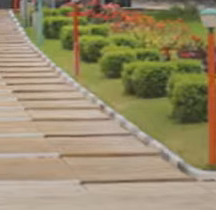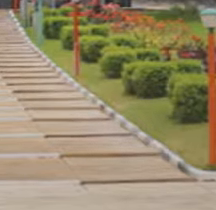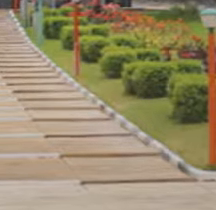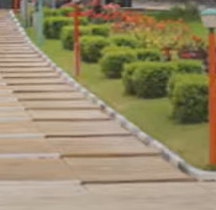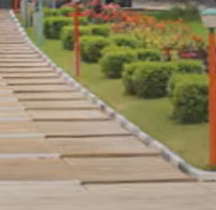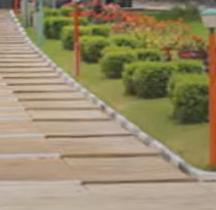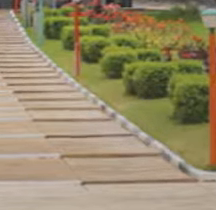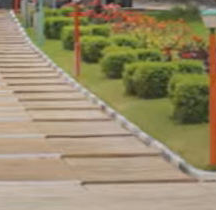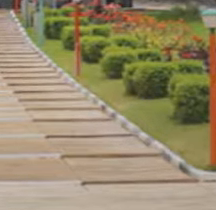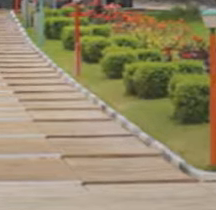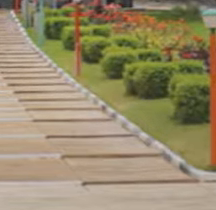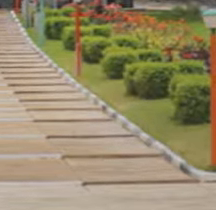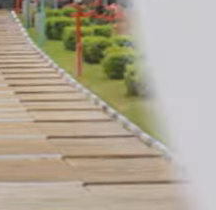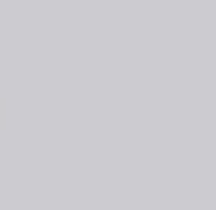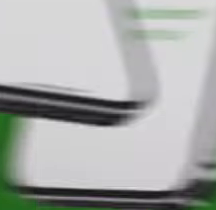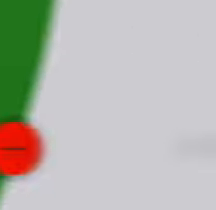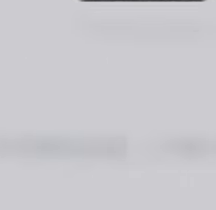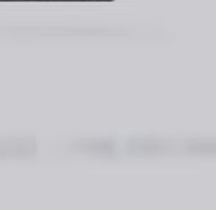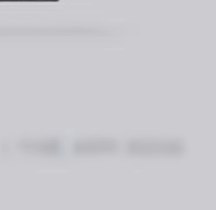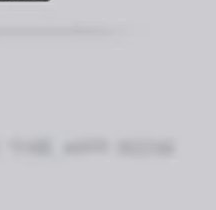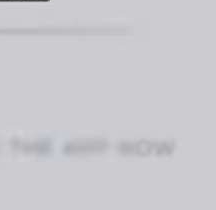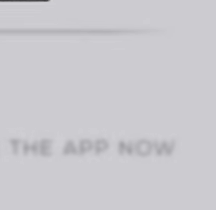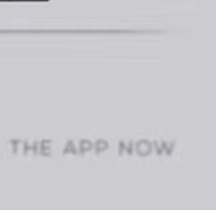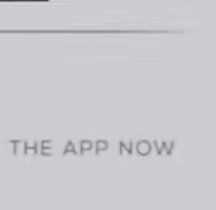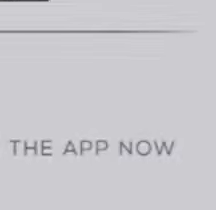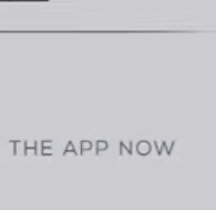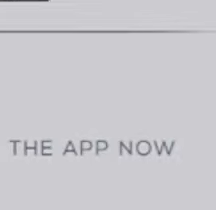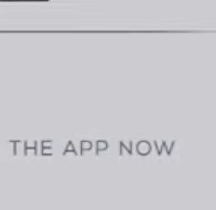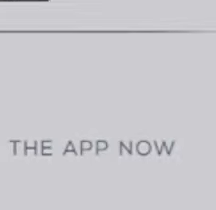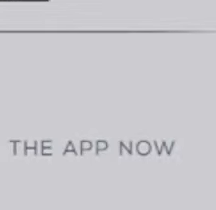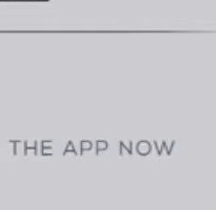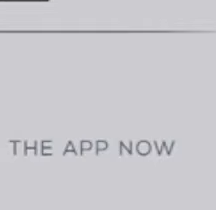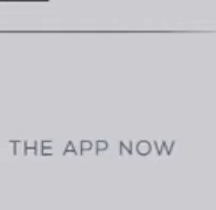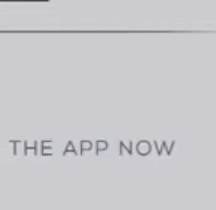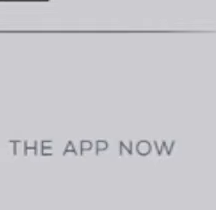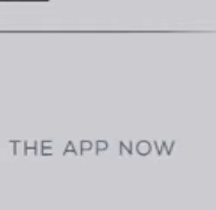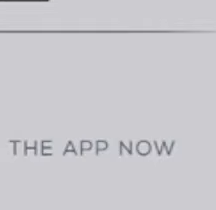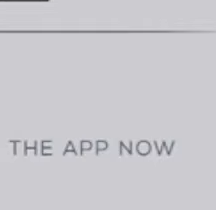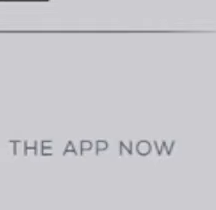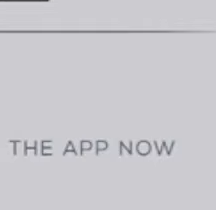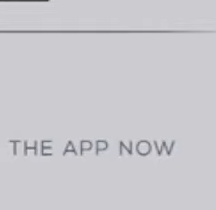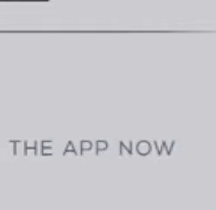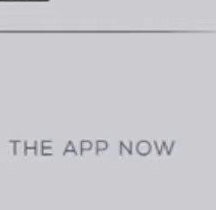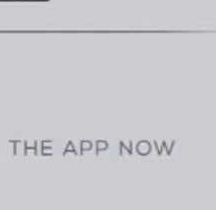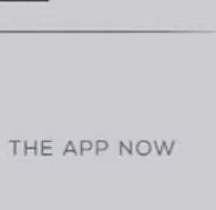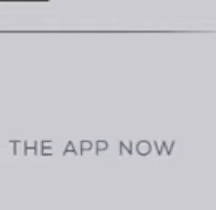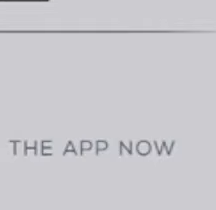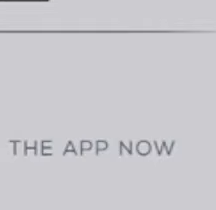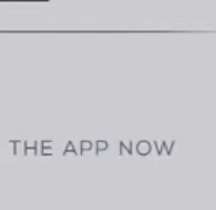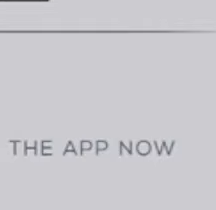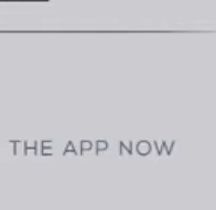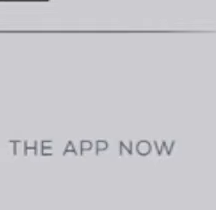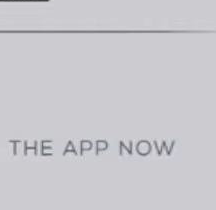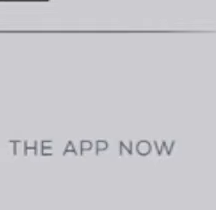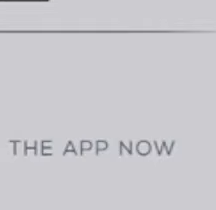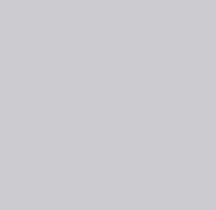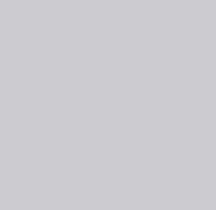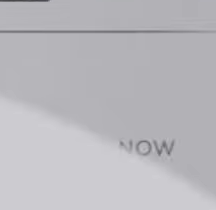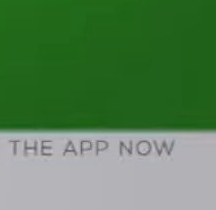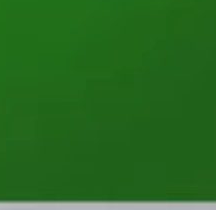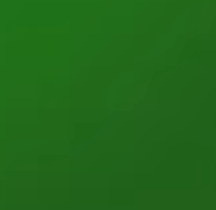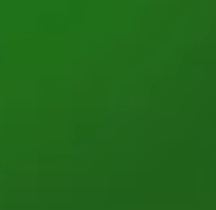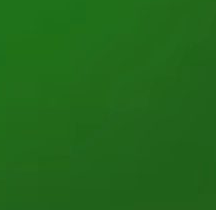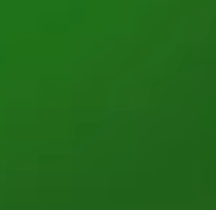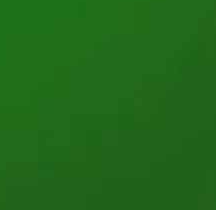bring Parliament closer to you. You can download and install My eParliament from App Store or Play Store.